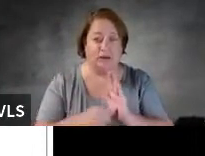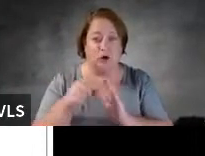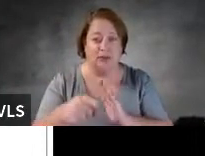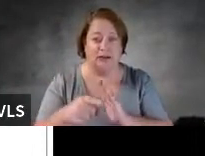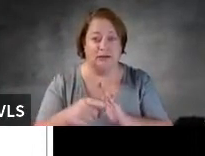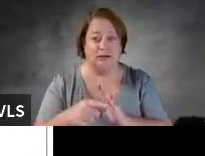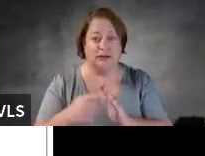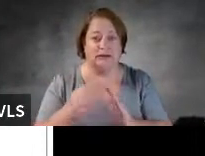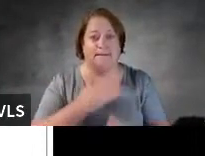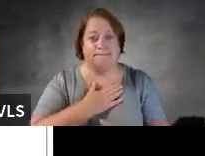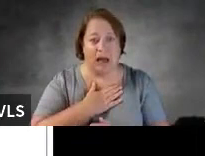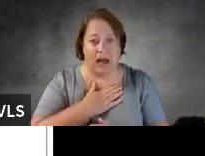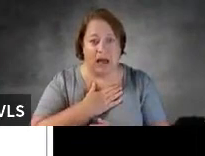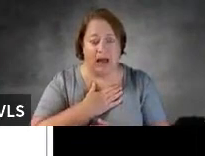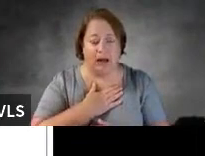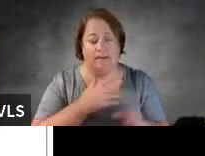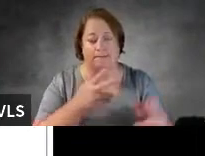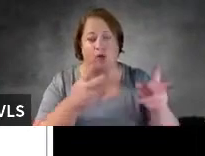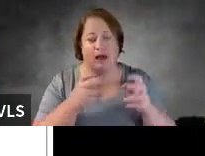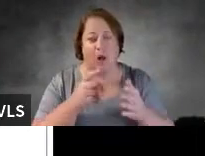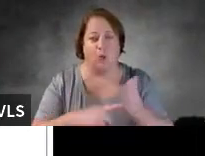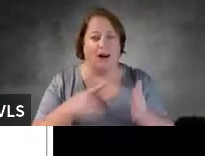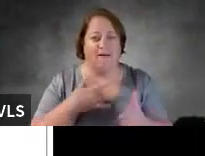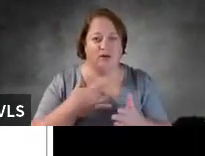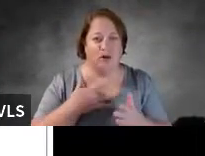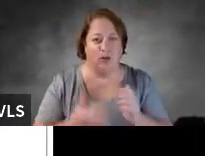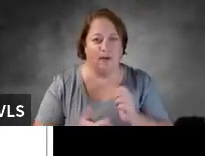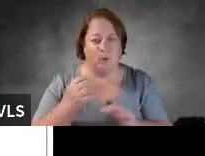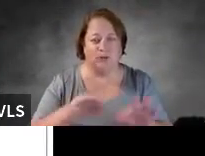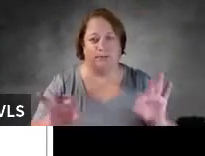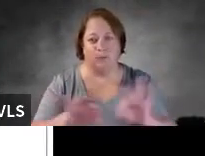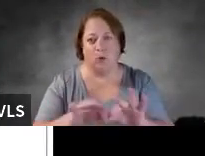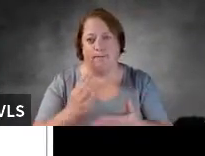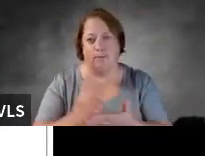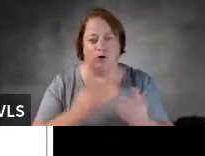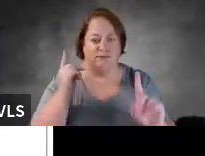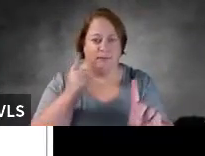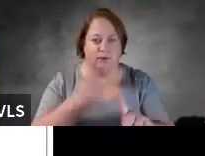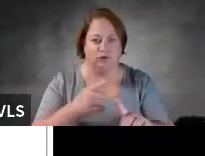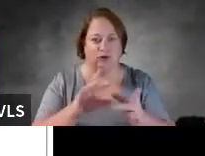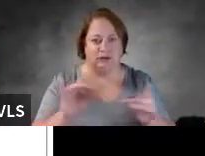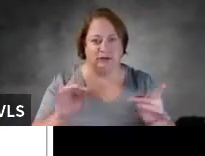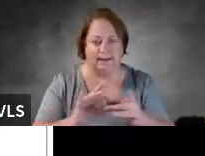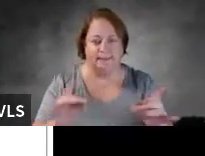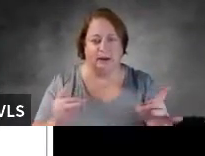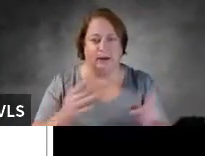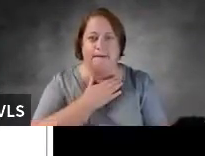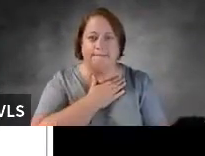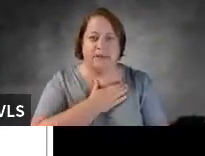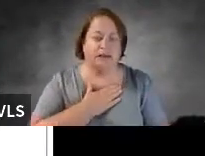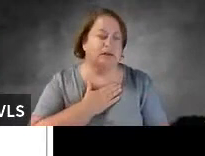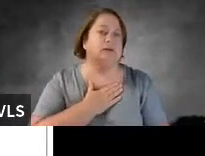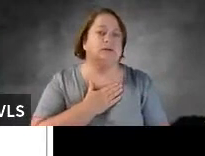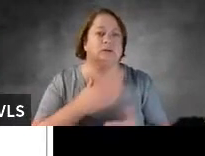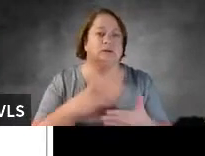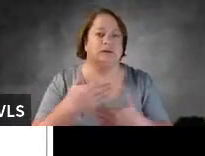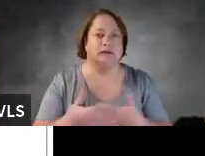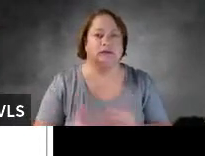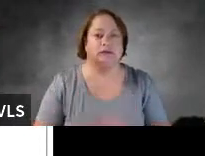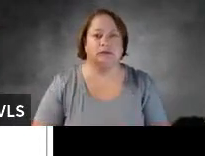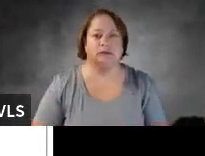is purely mine, pulling out what I feel are the most important pieces of our mission statement. Please go to the next